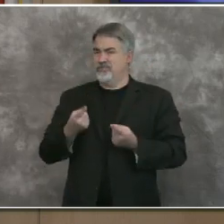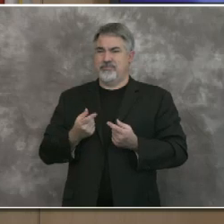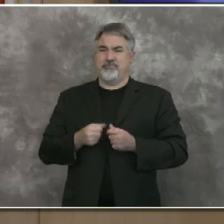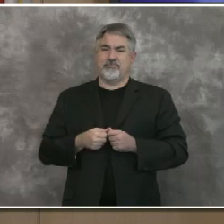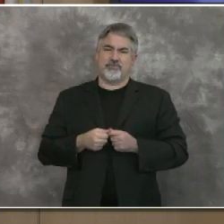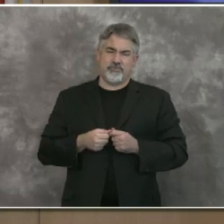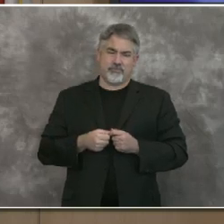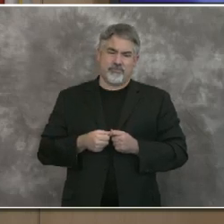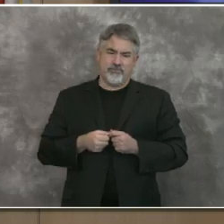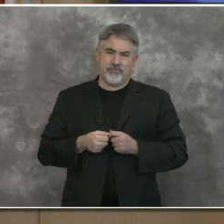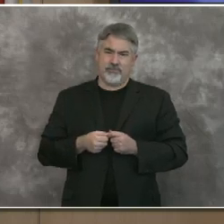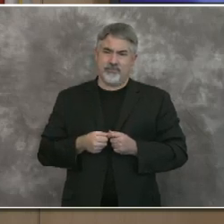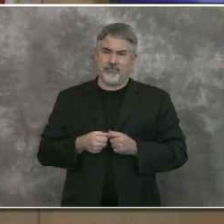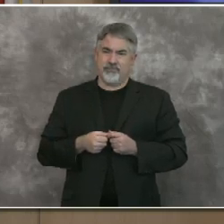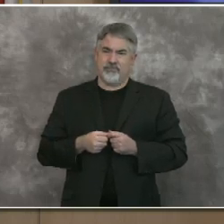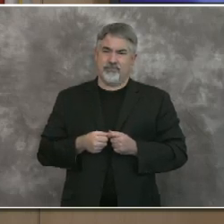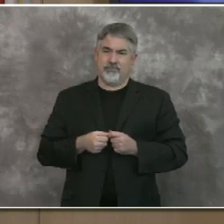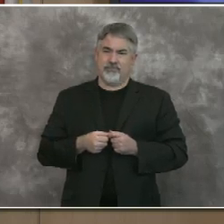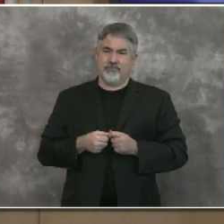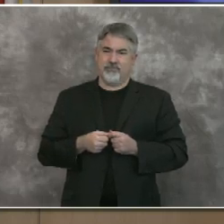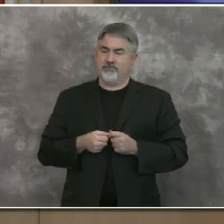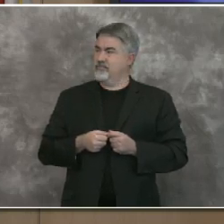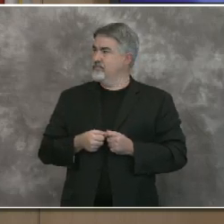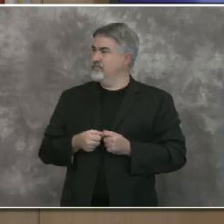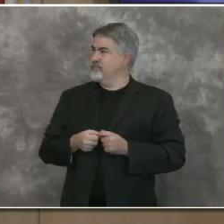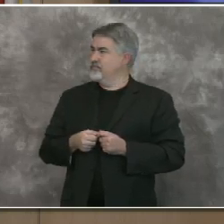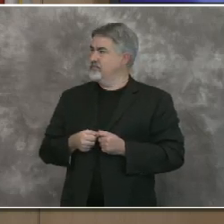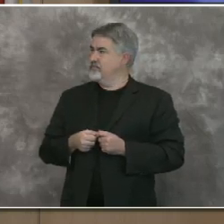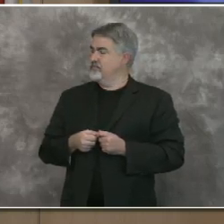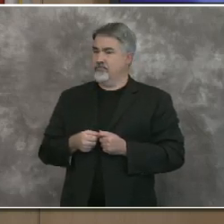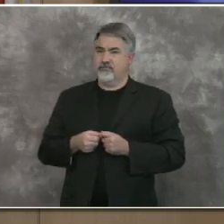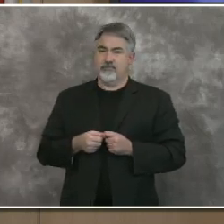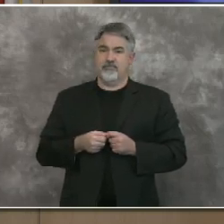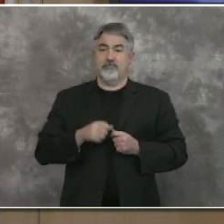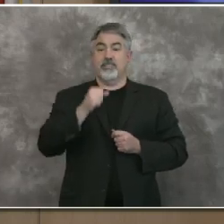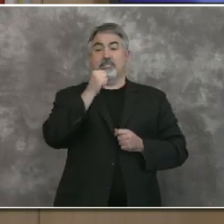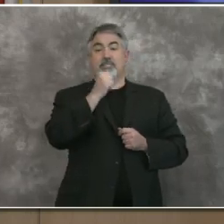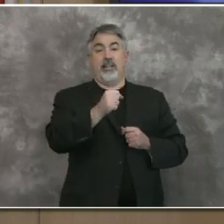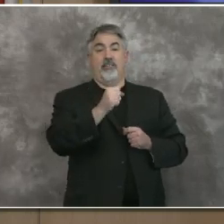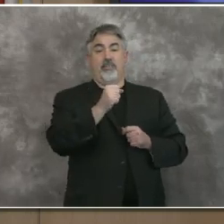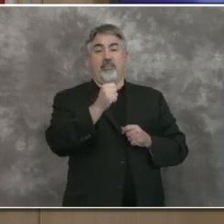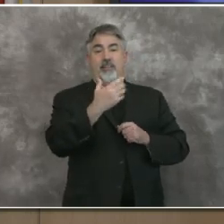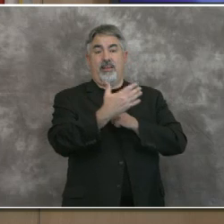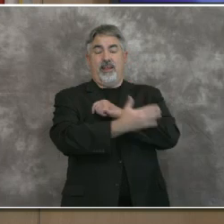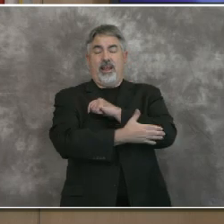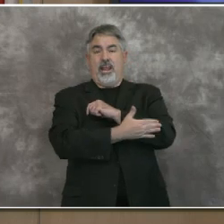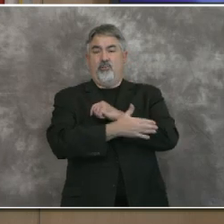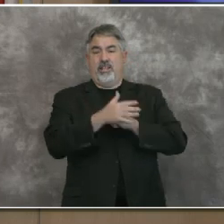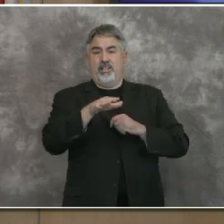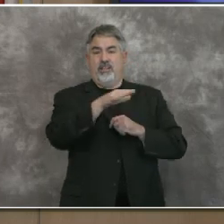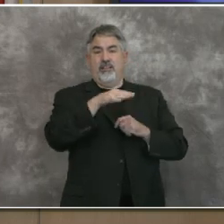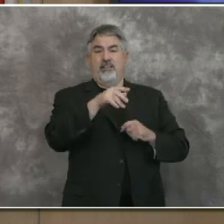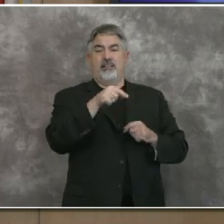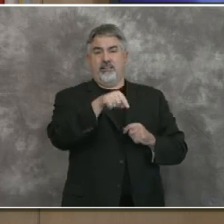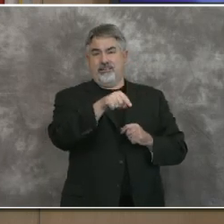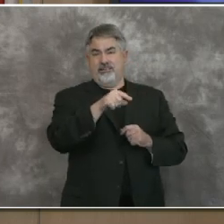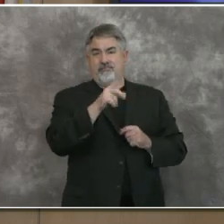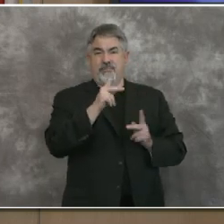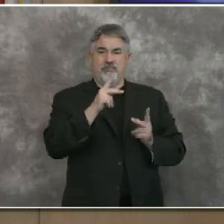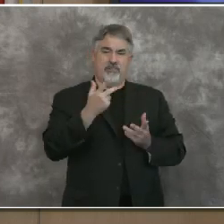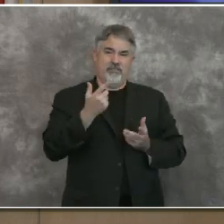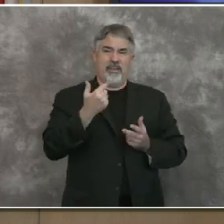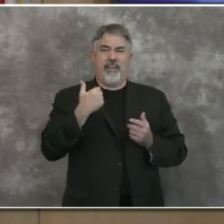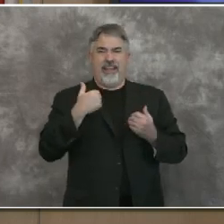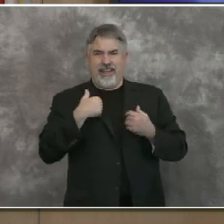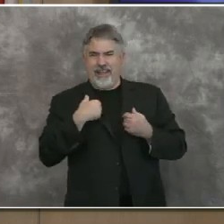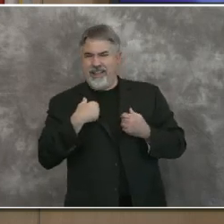the southern South County hospitals are individuals who endorse some travel within